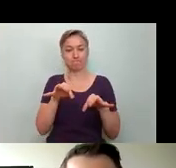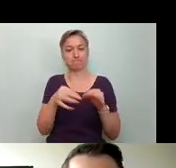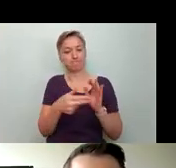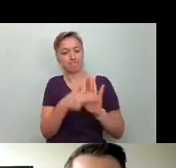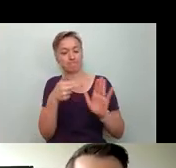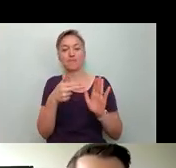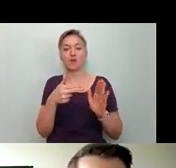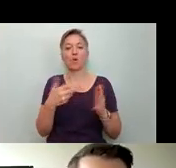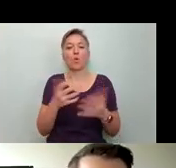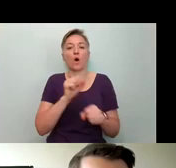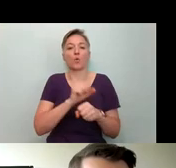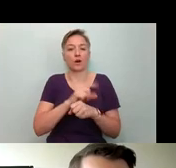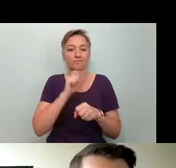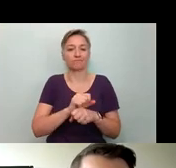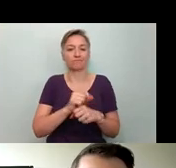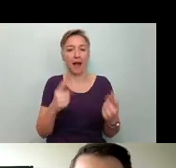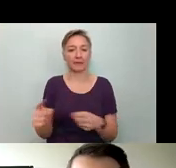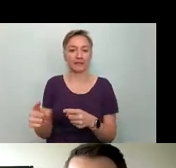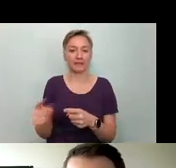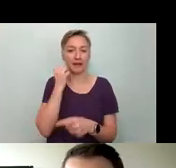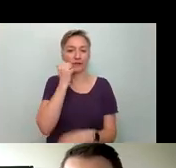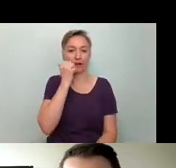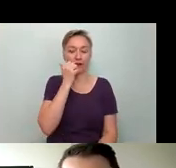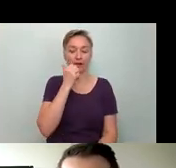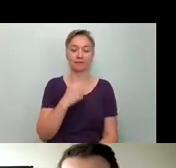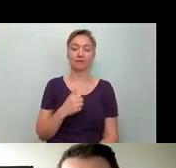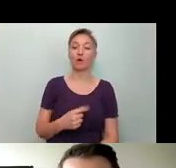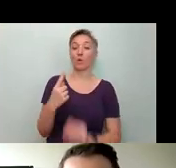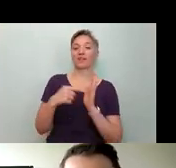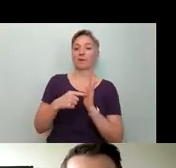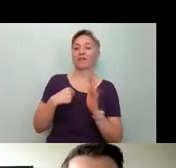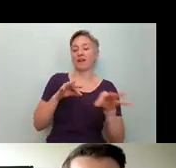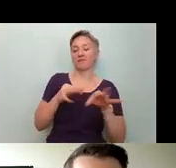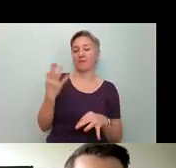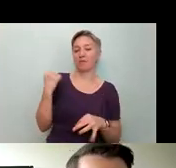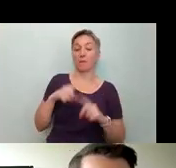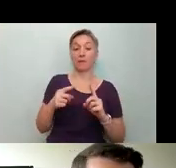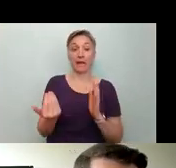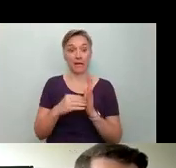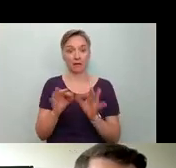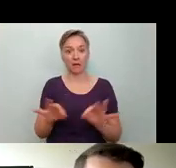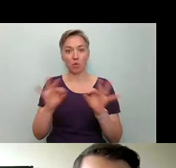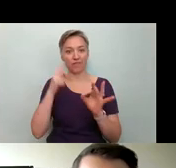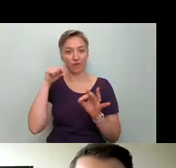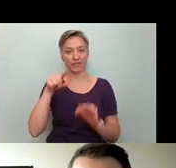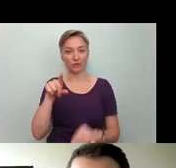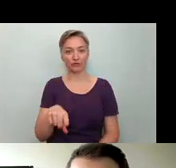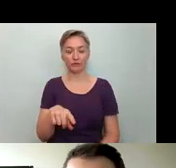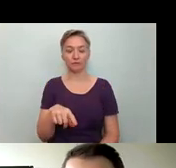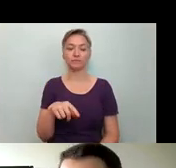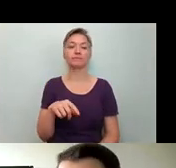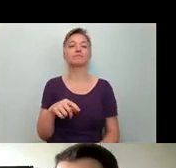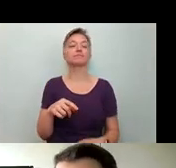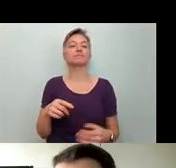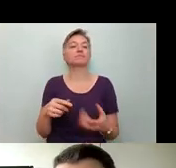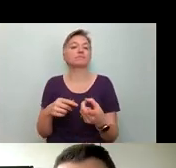organization. I gave this example earlier, but I think it's an important one in the context of this question. You know, when was the last